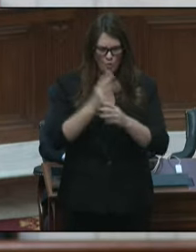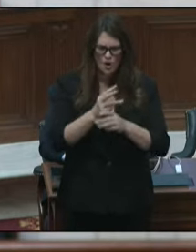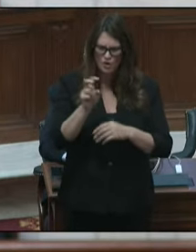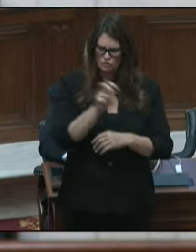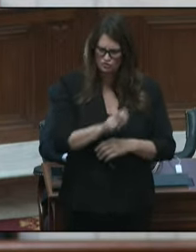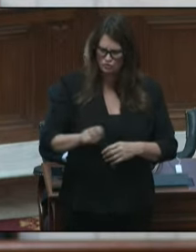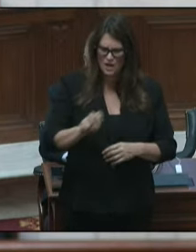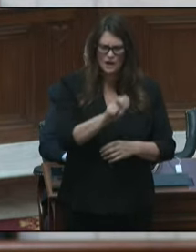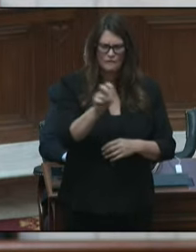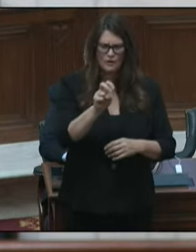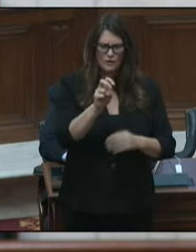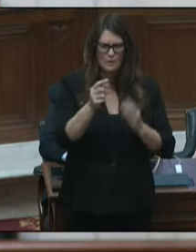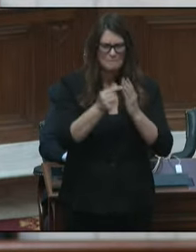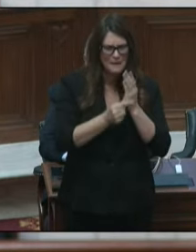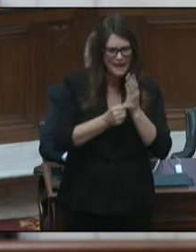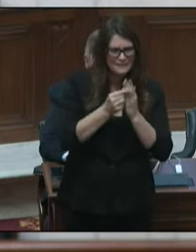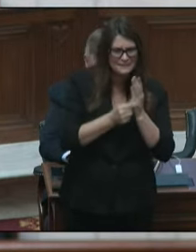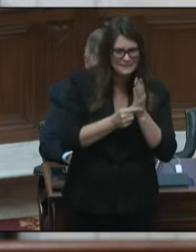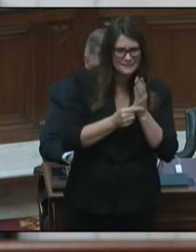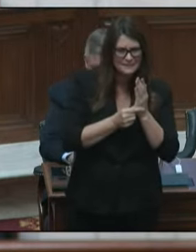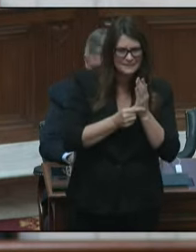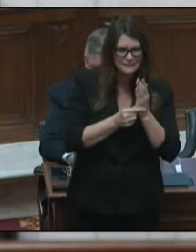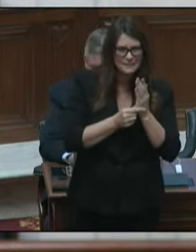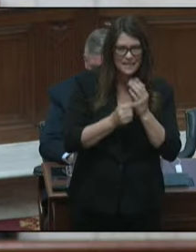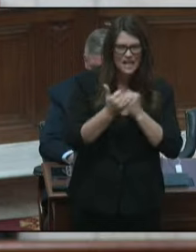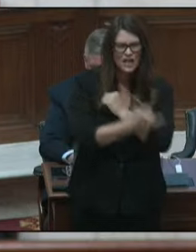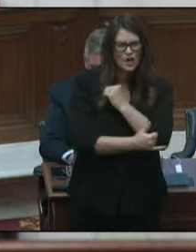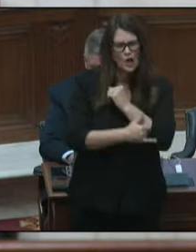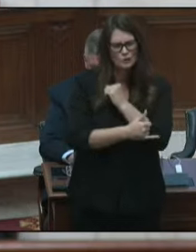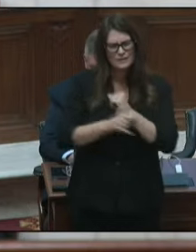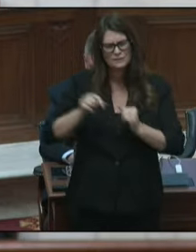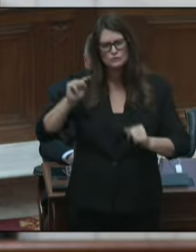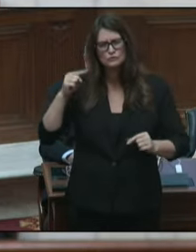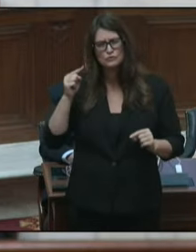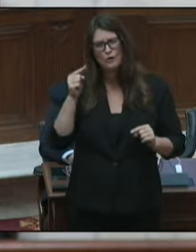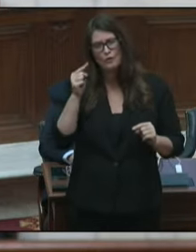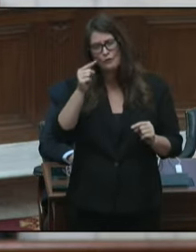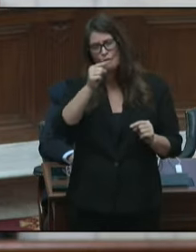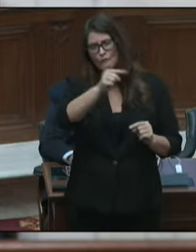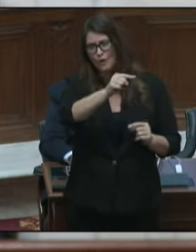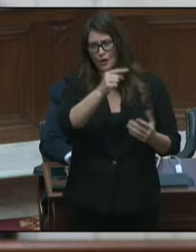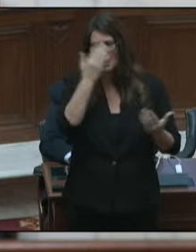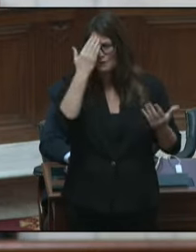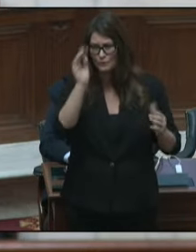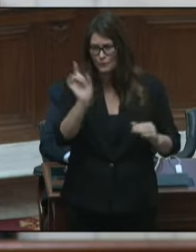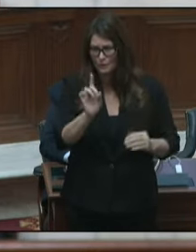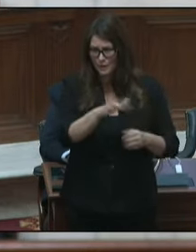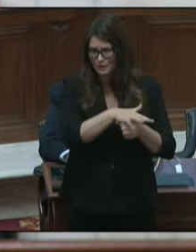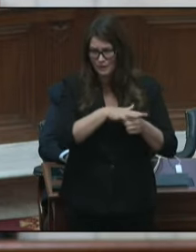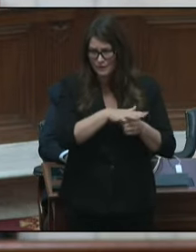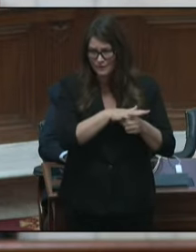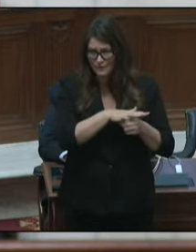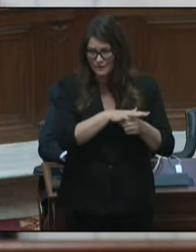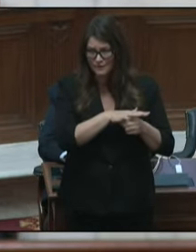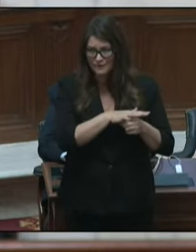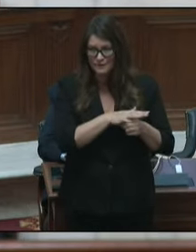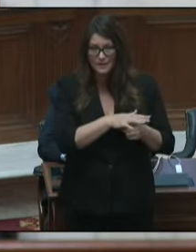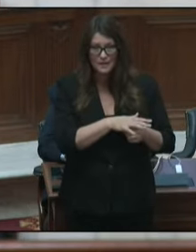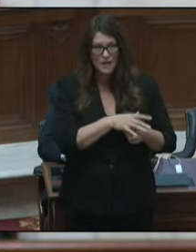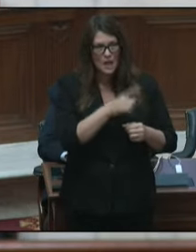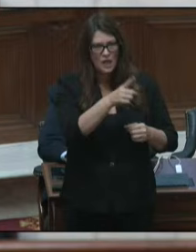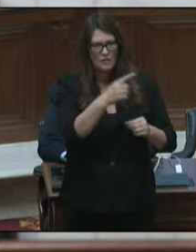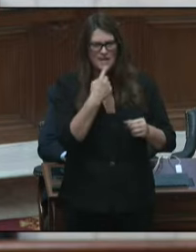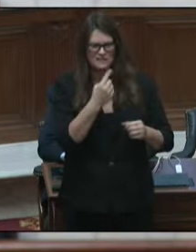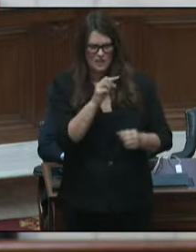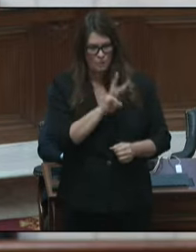magazines, in countries so far away we don't even have any idea where they are, they're saying